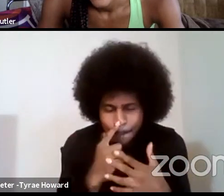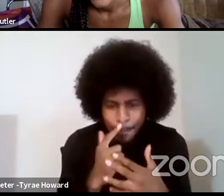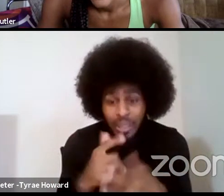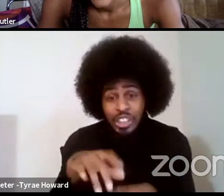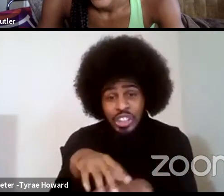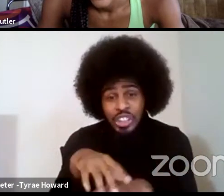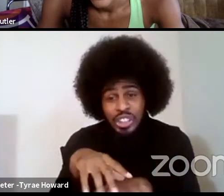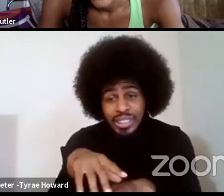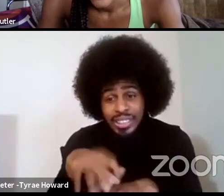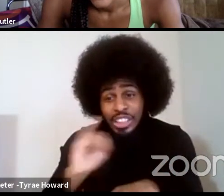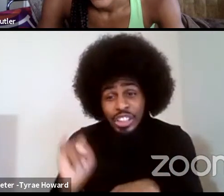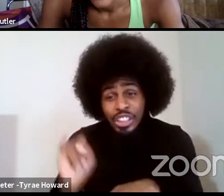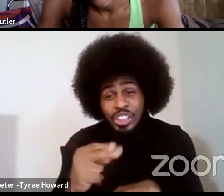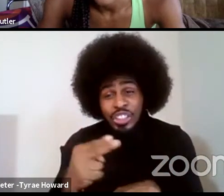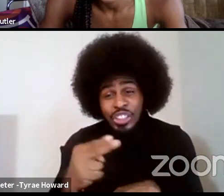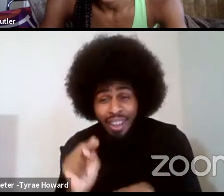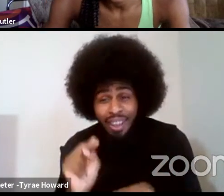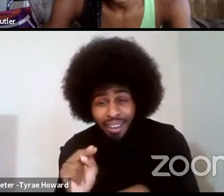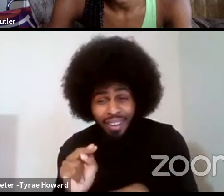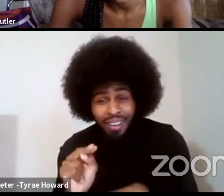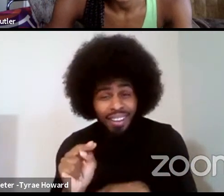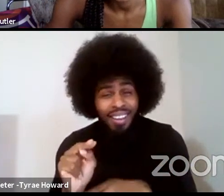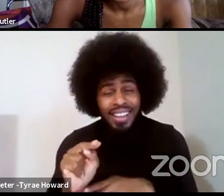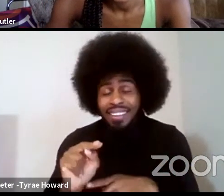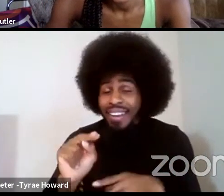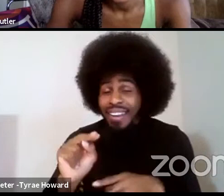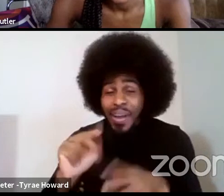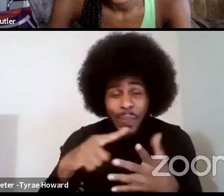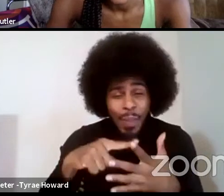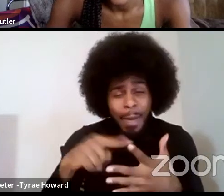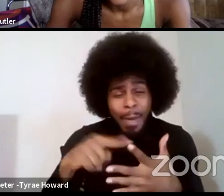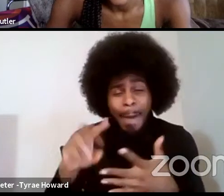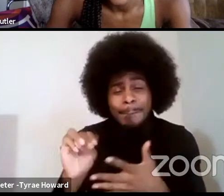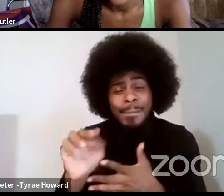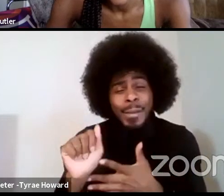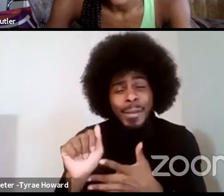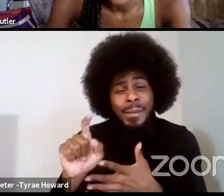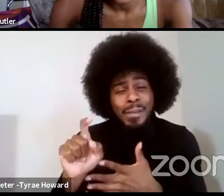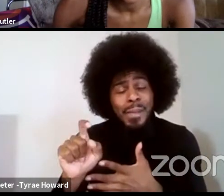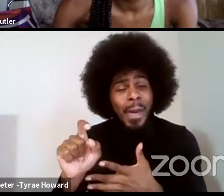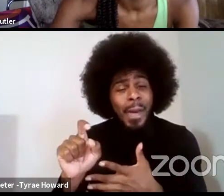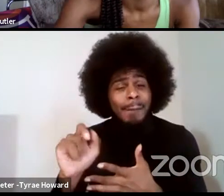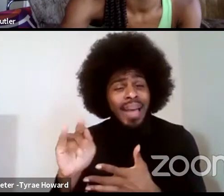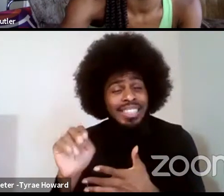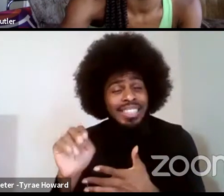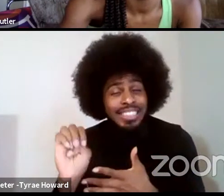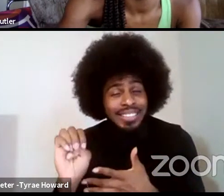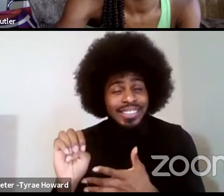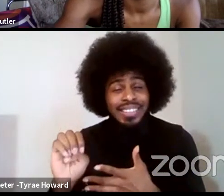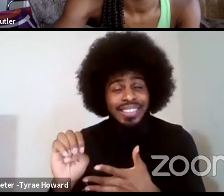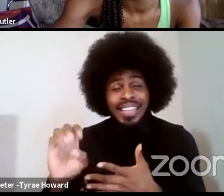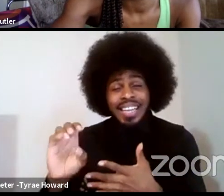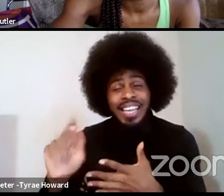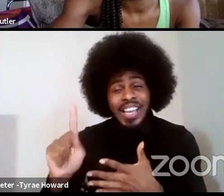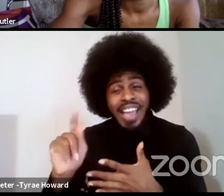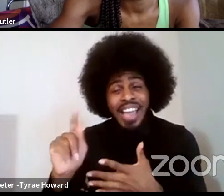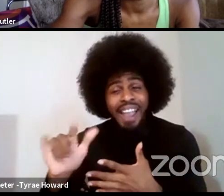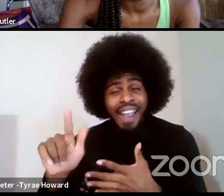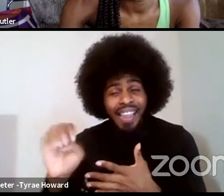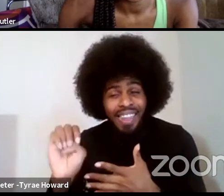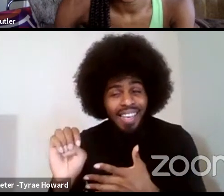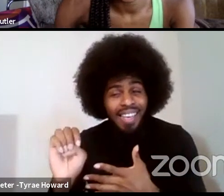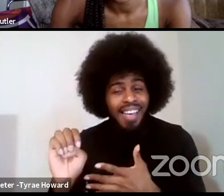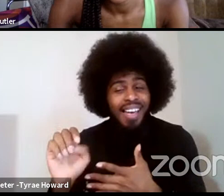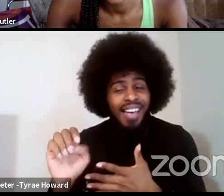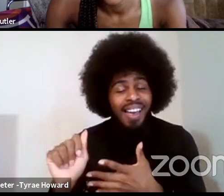John Finkelstein is here. Kenneth Prado is here. Maxine Montalus, Kayla Dodler, Pooja Vasan,